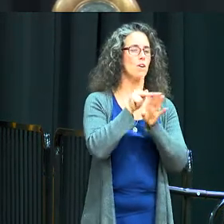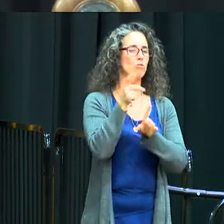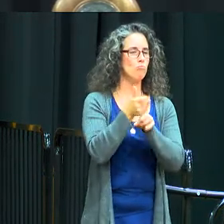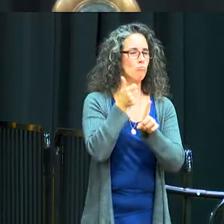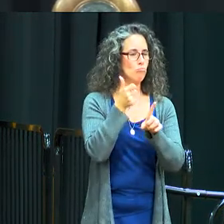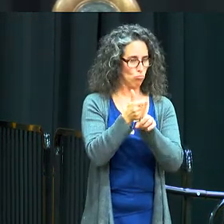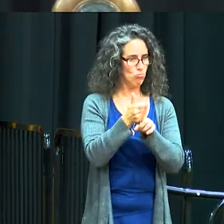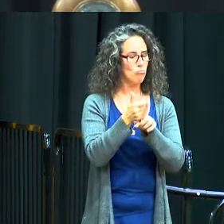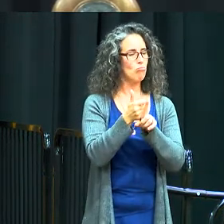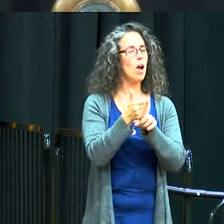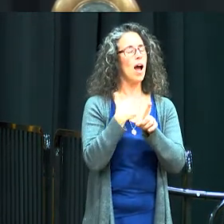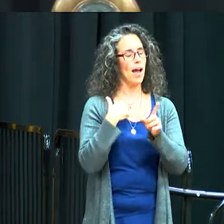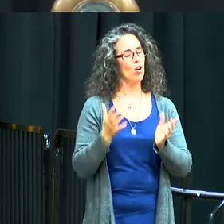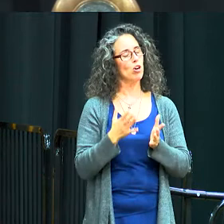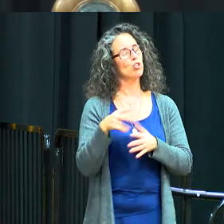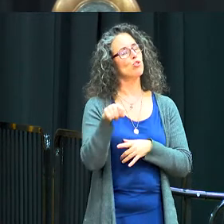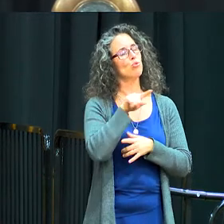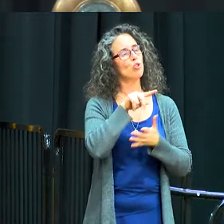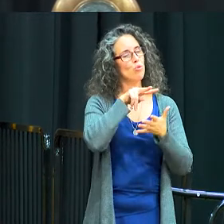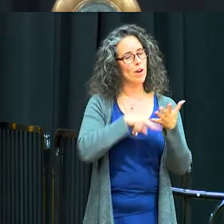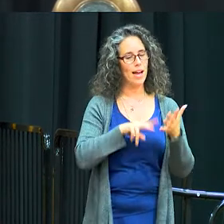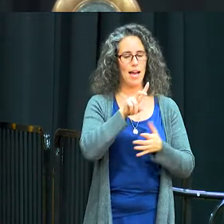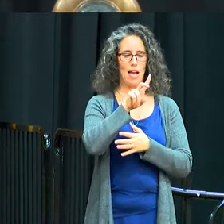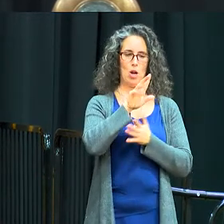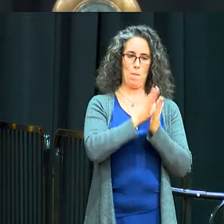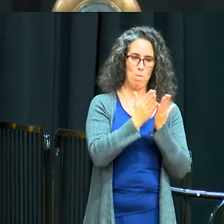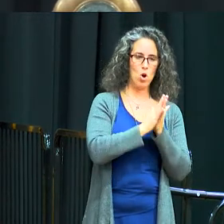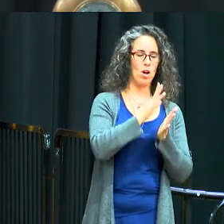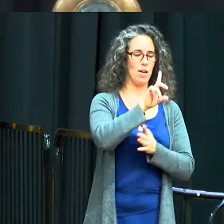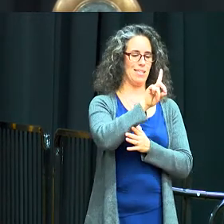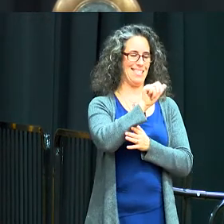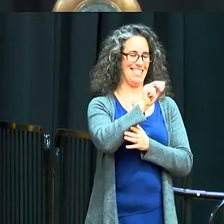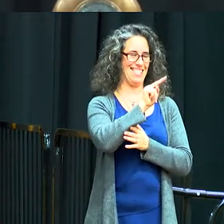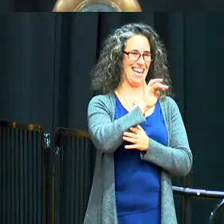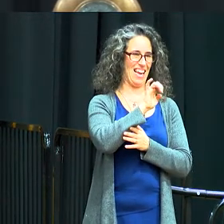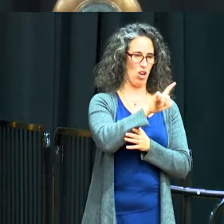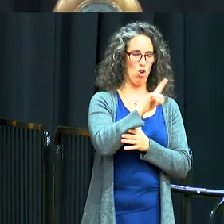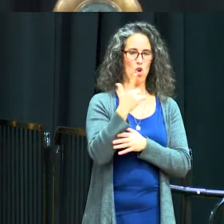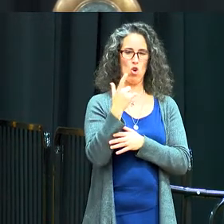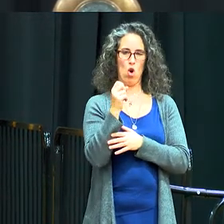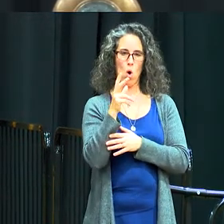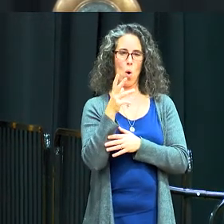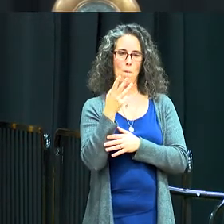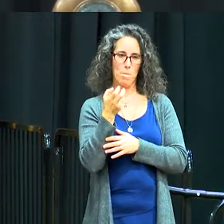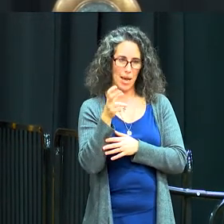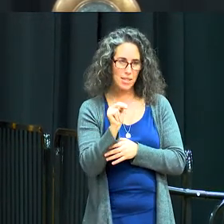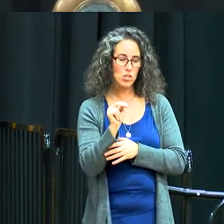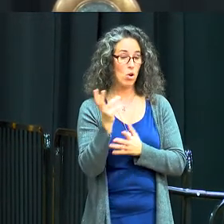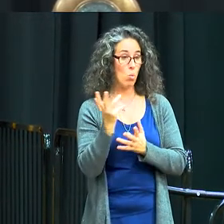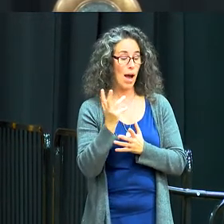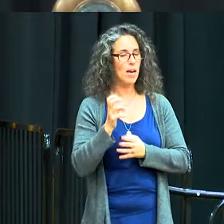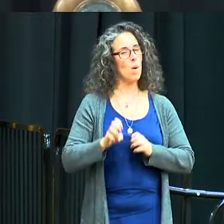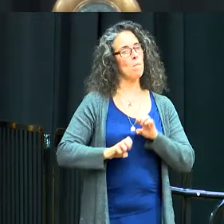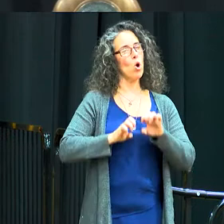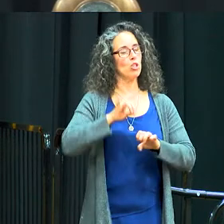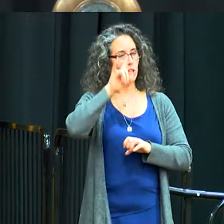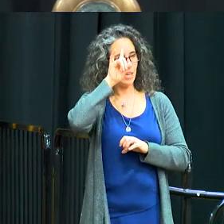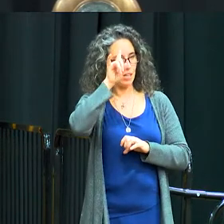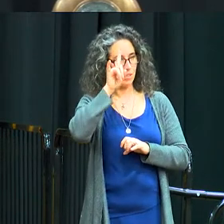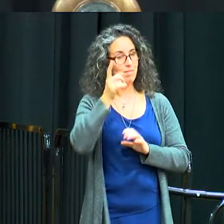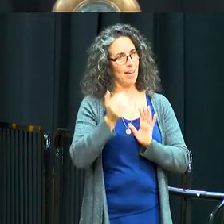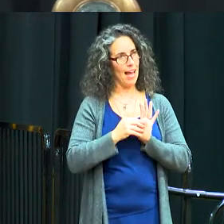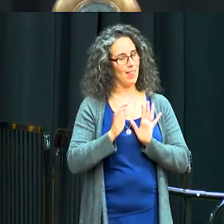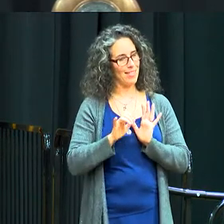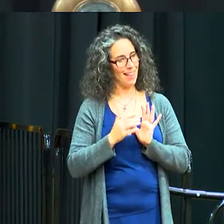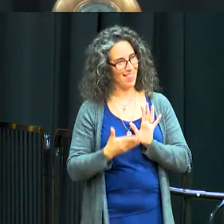I encourage you to read Daniel Goleman's book on emotional intelligence, Again, It's a Thing, and Stephen Covey's